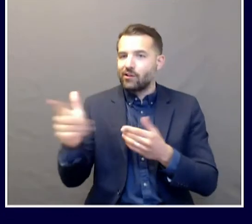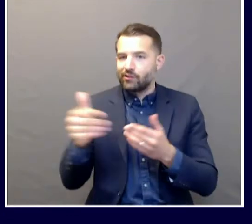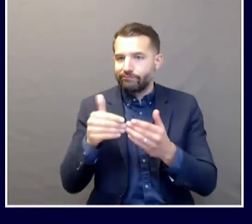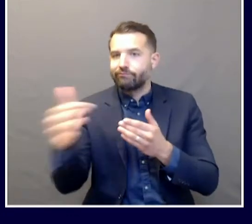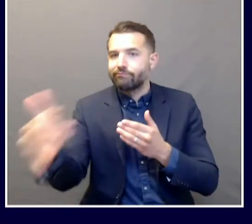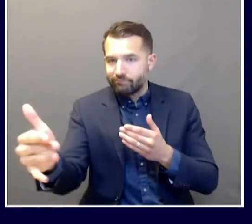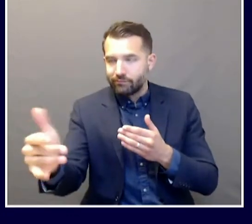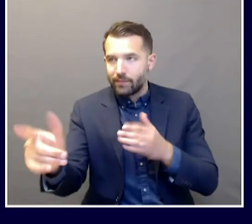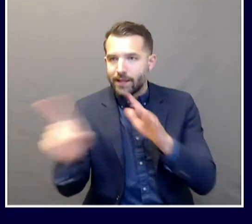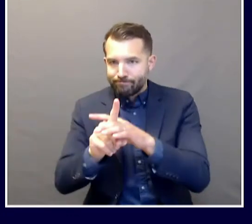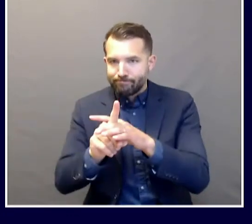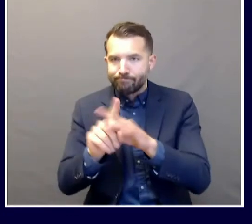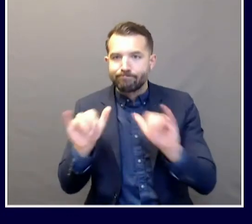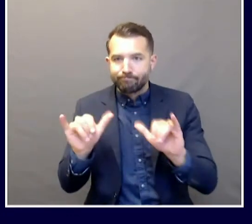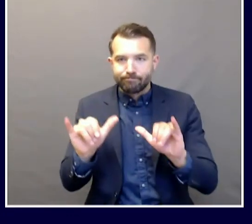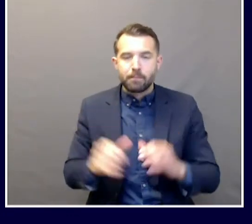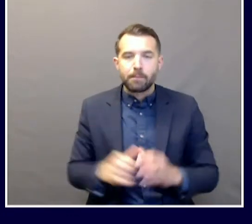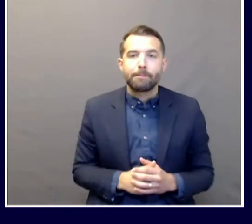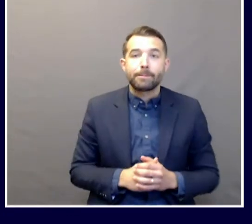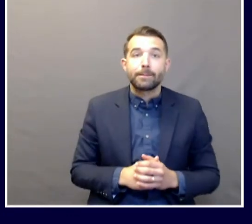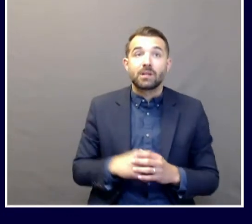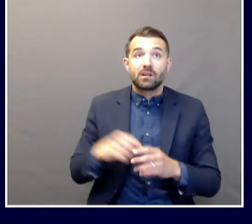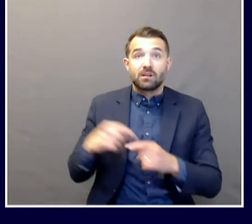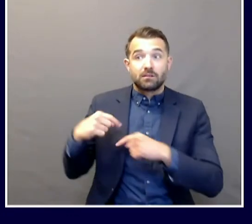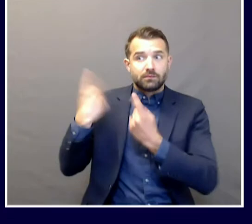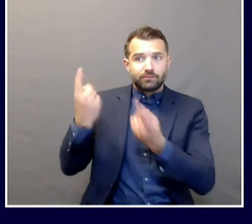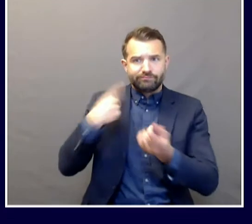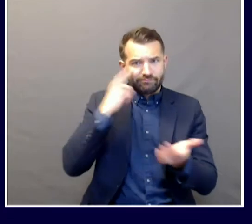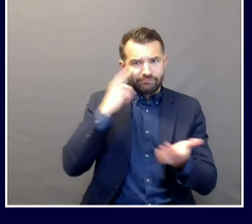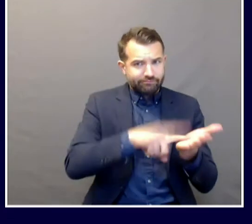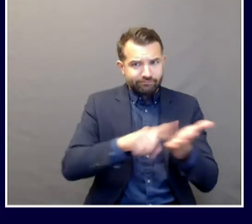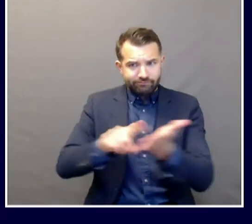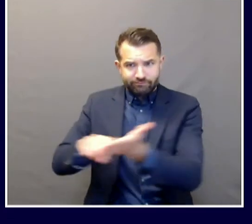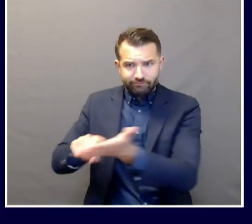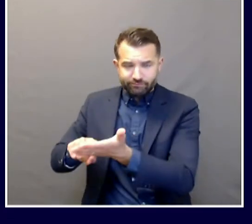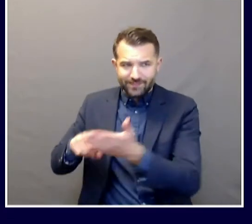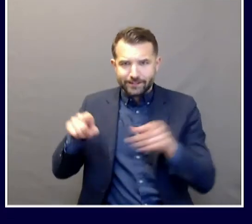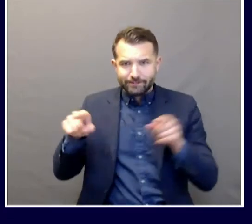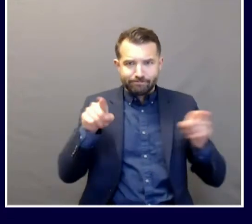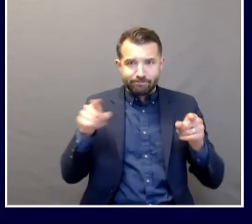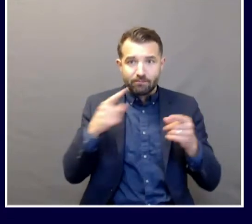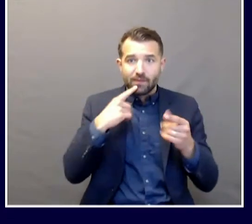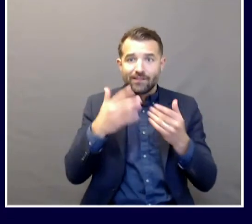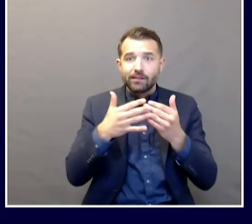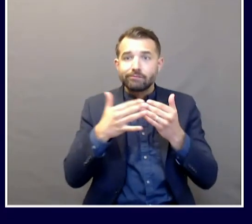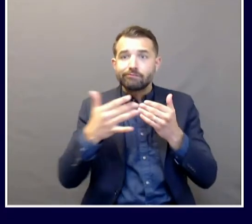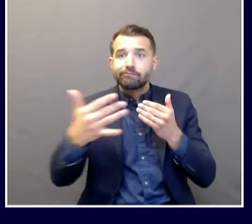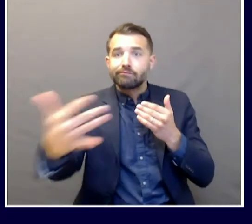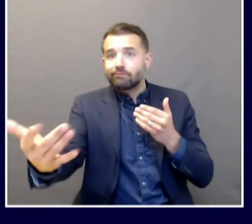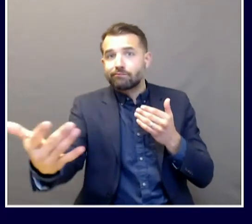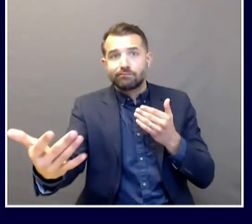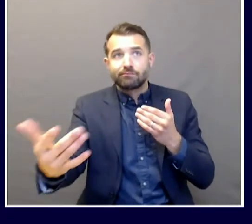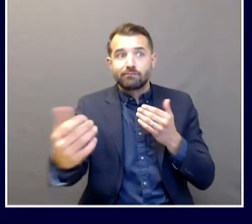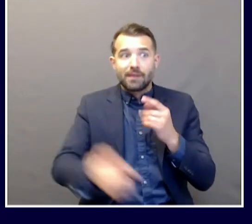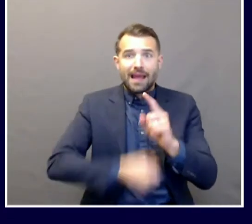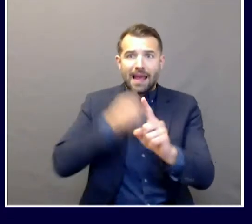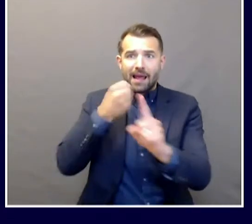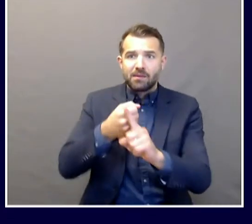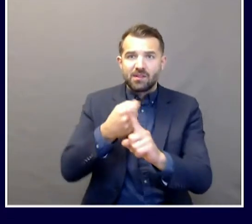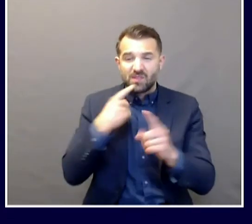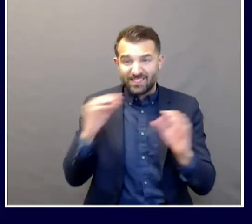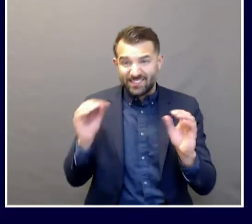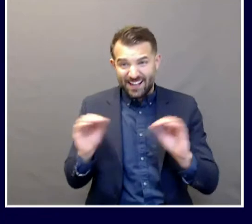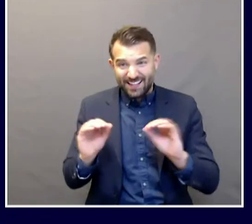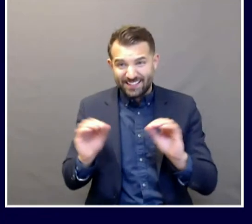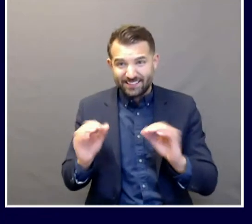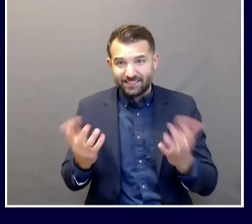vaccine are not really seen. The effects, to the extent they happen, the cold chills, the fever, things of that nature, happen